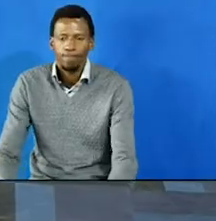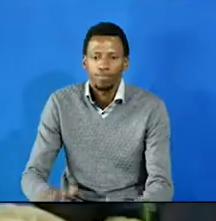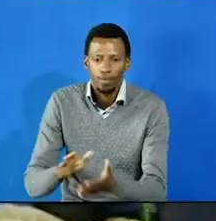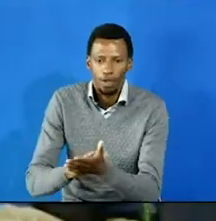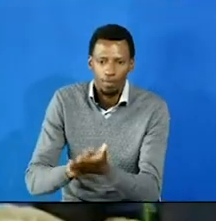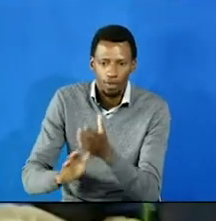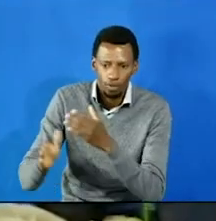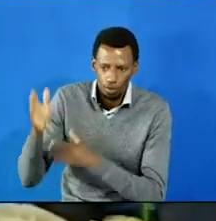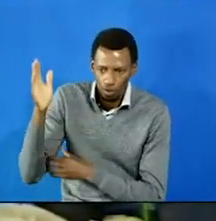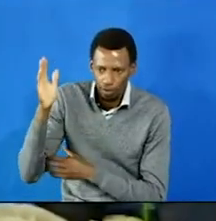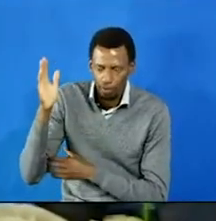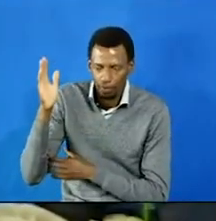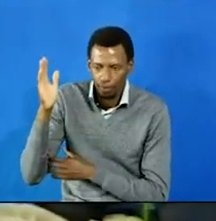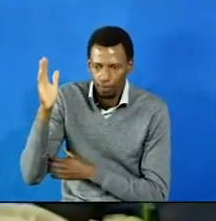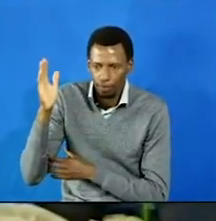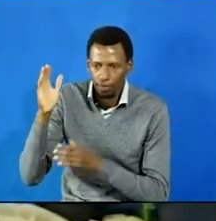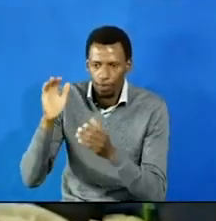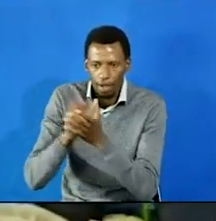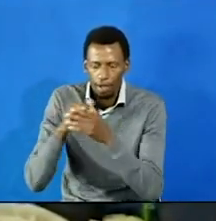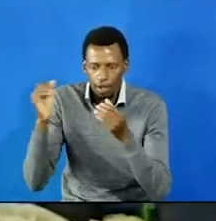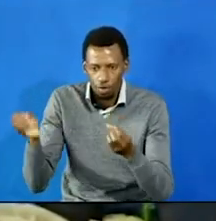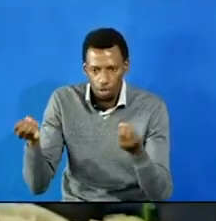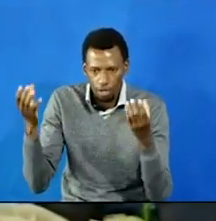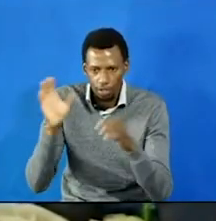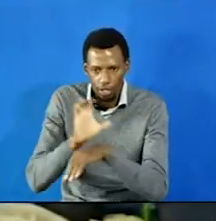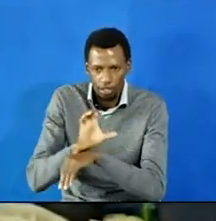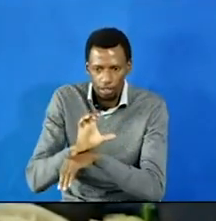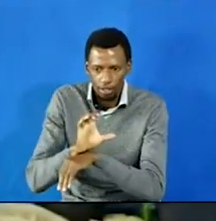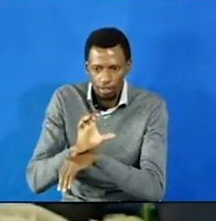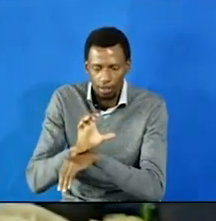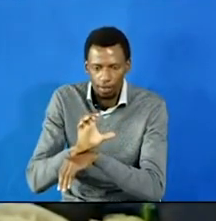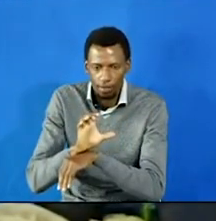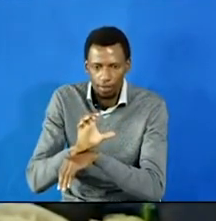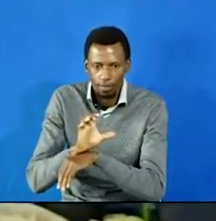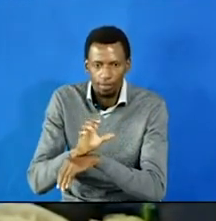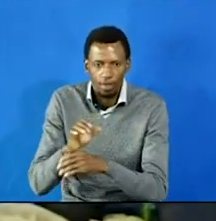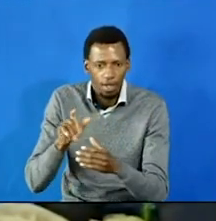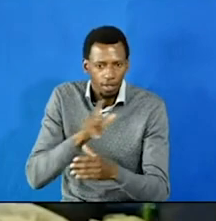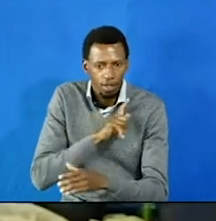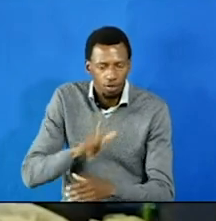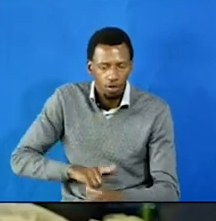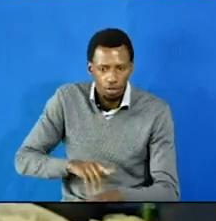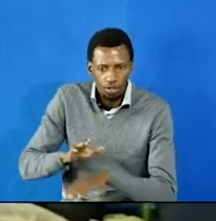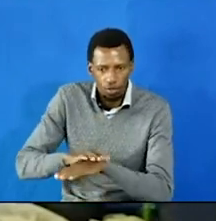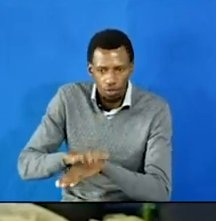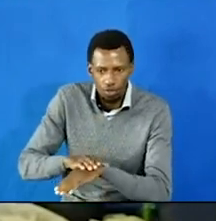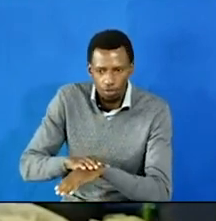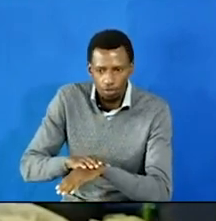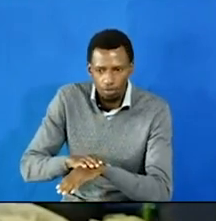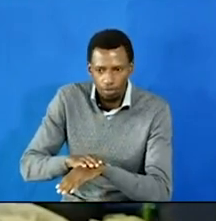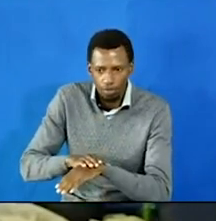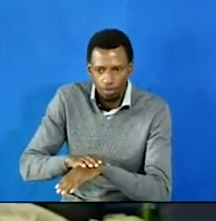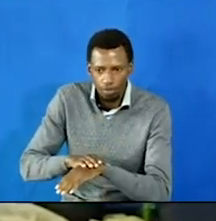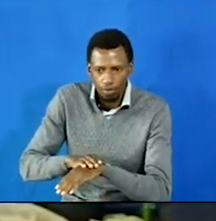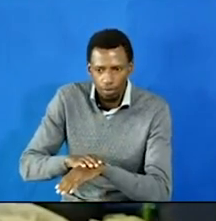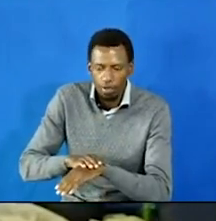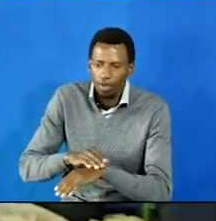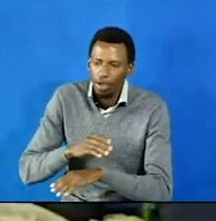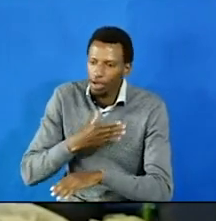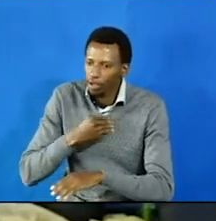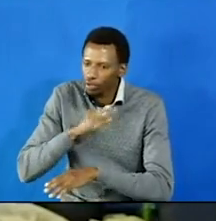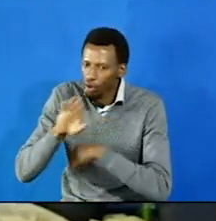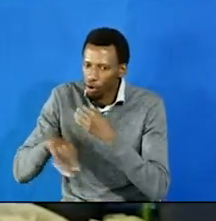Praise God. Amen. Hallelujah, church. Amen. The Lord is good. And all the